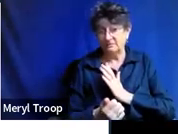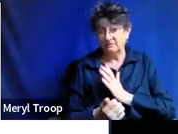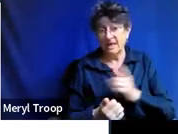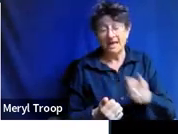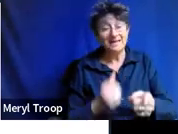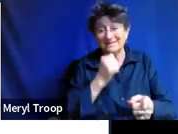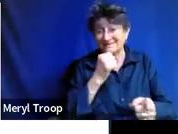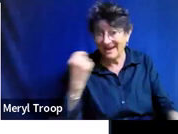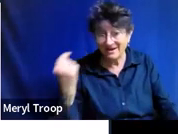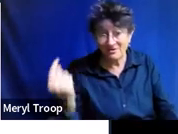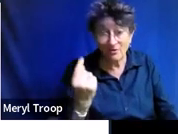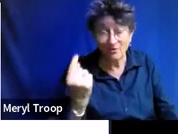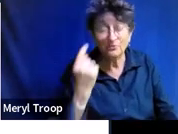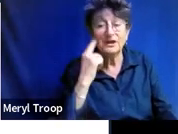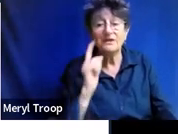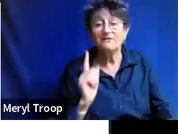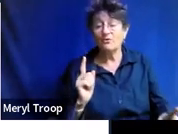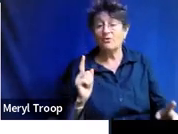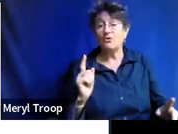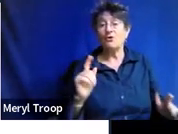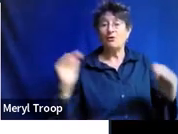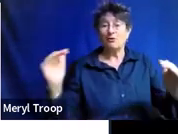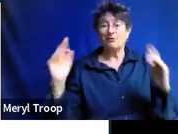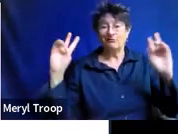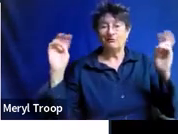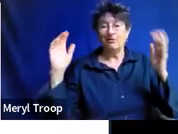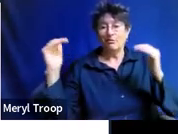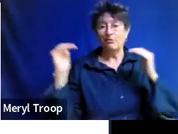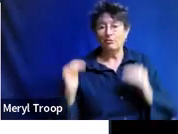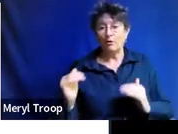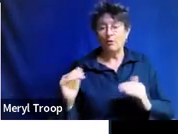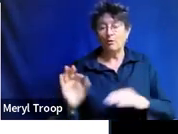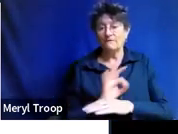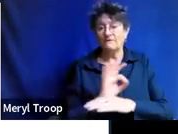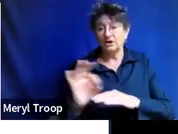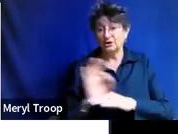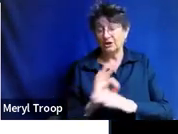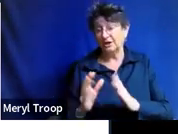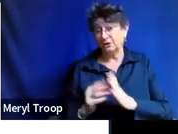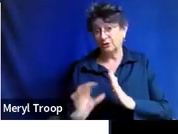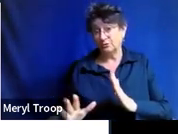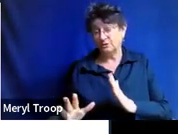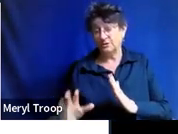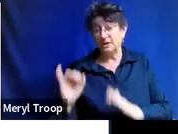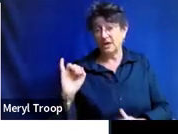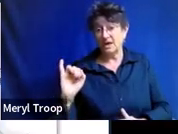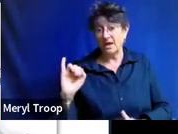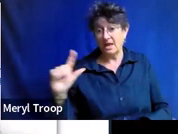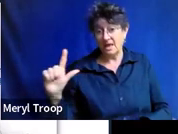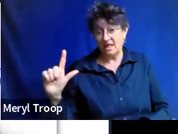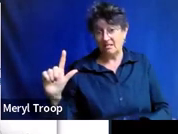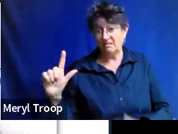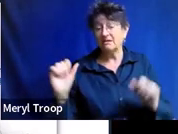for those lower functioning students, the independent living.